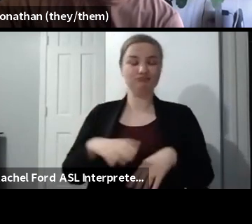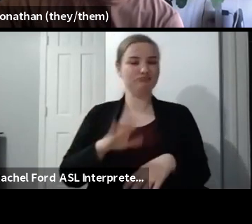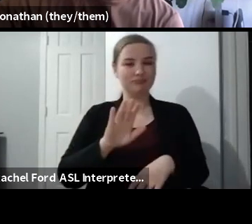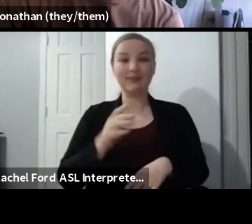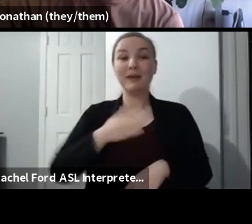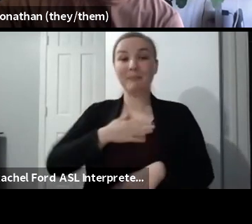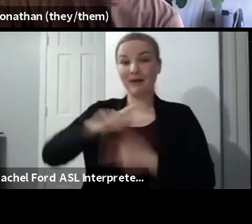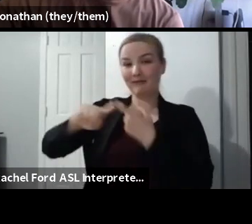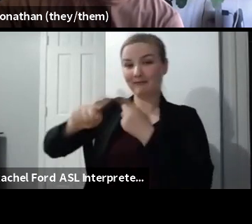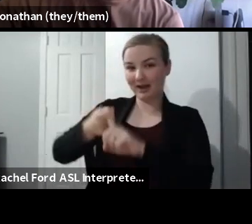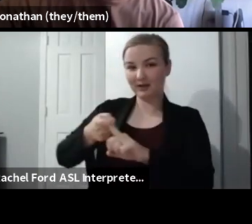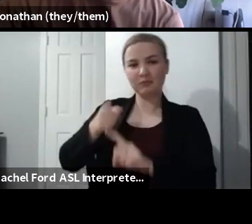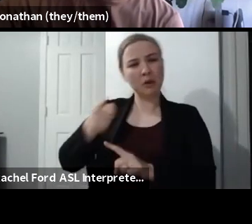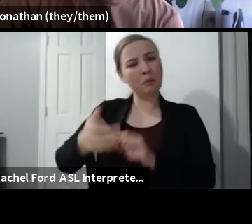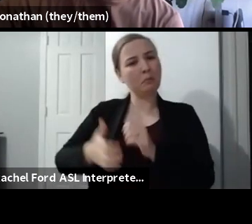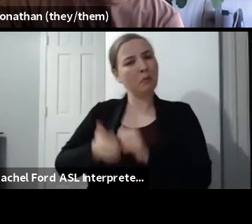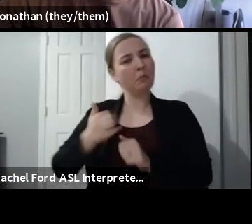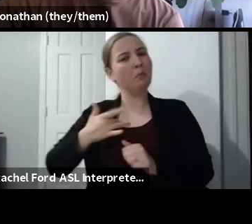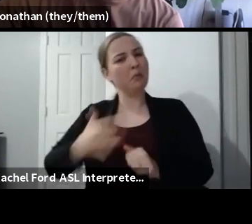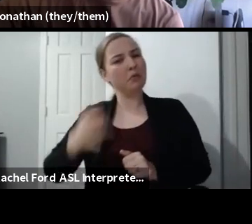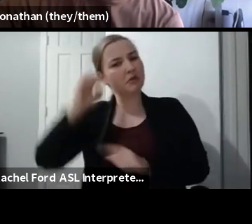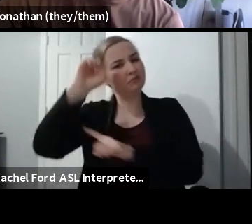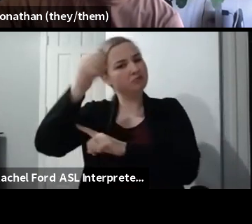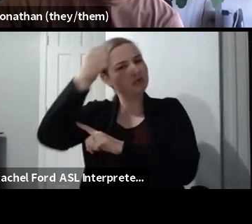my family have